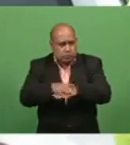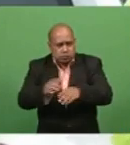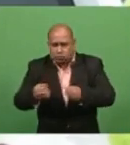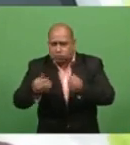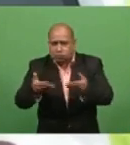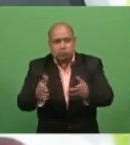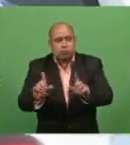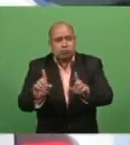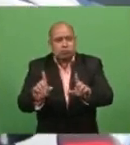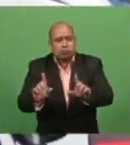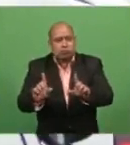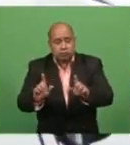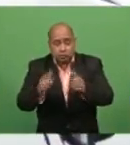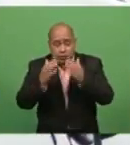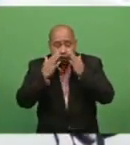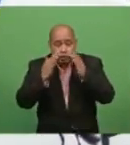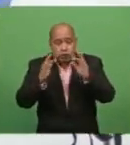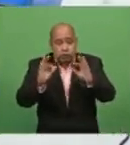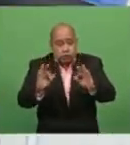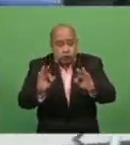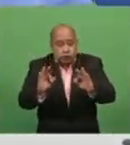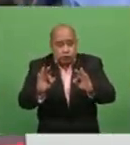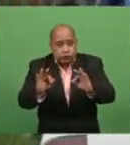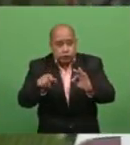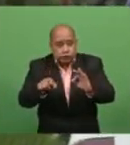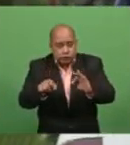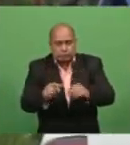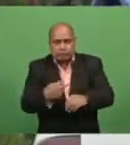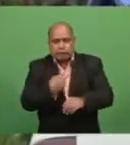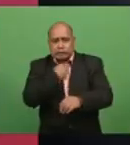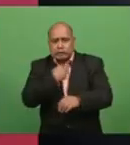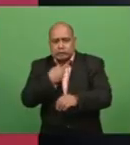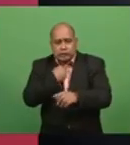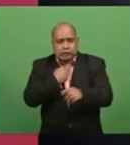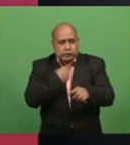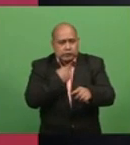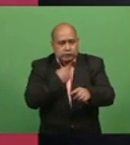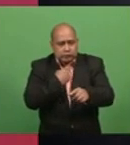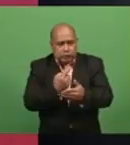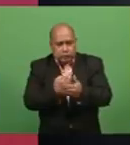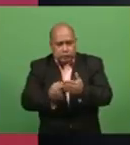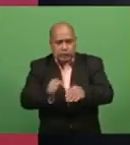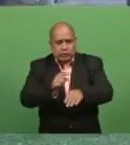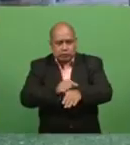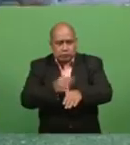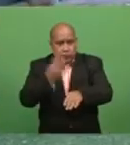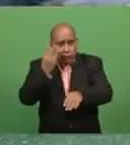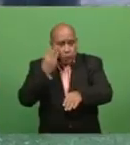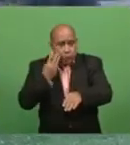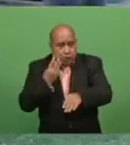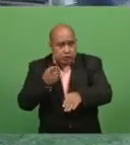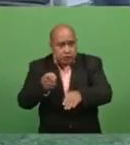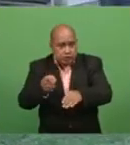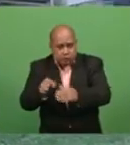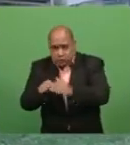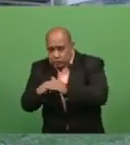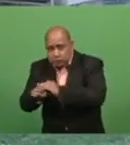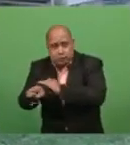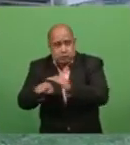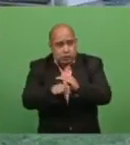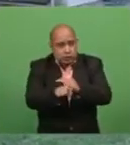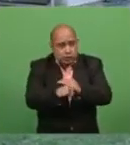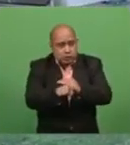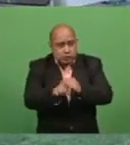curfew is also going to be a stumbling block, because the only time a woman now can run away is during the curfew time when he falls